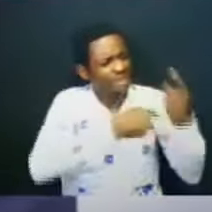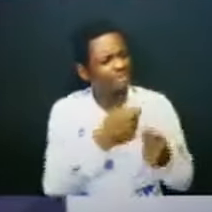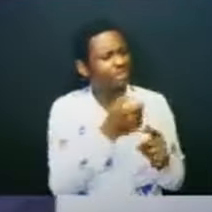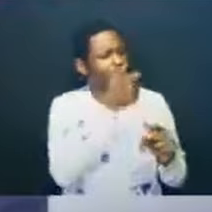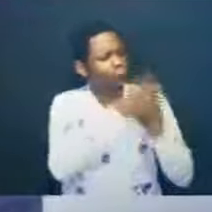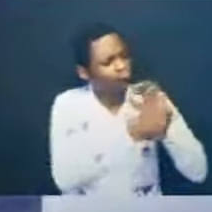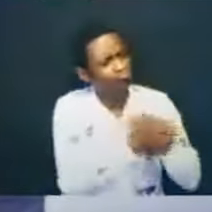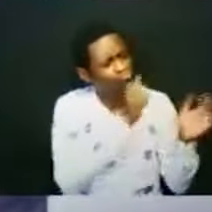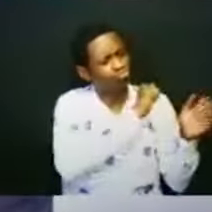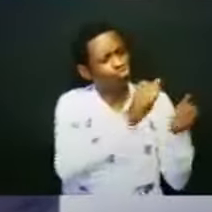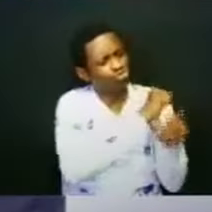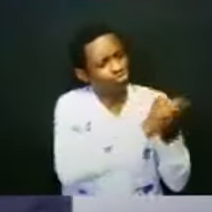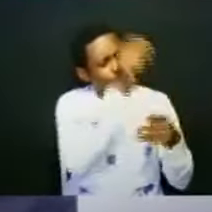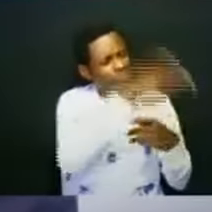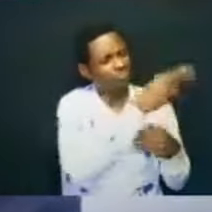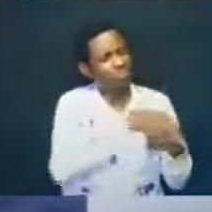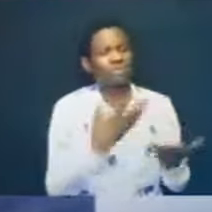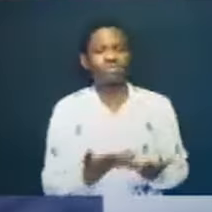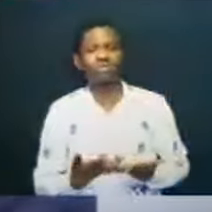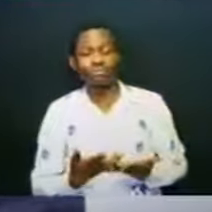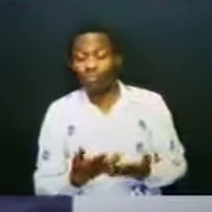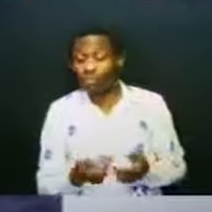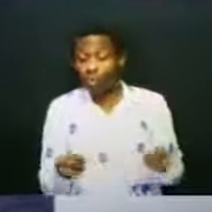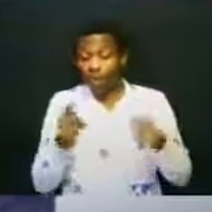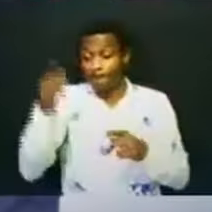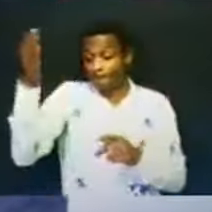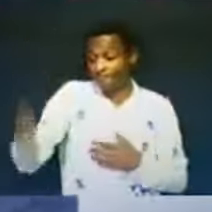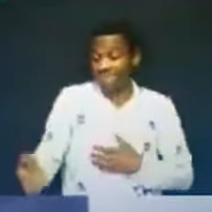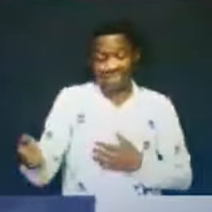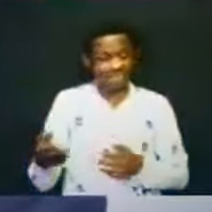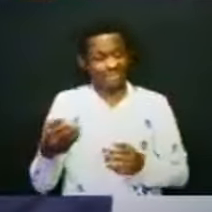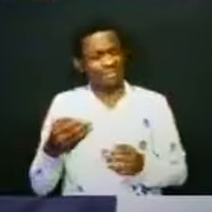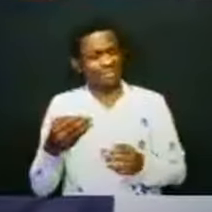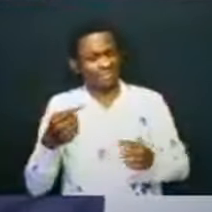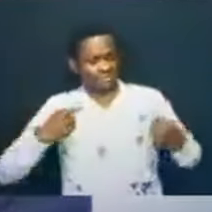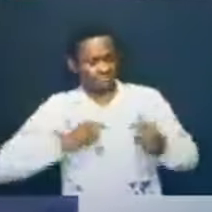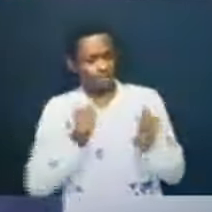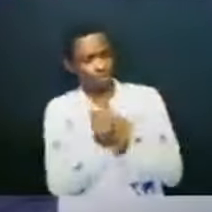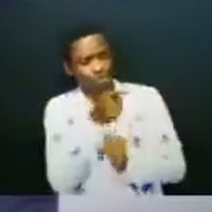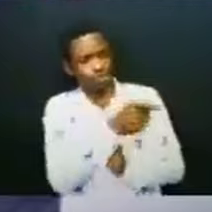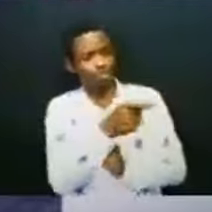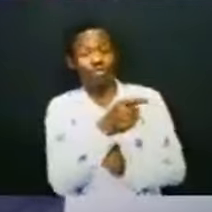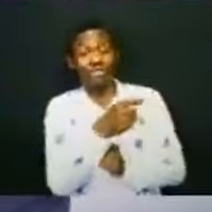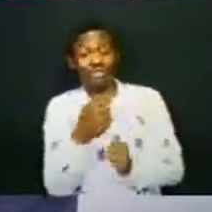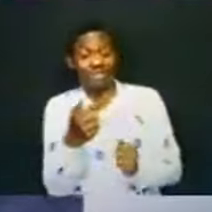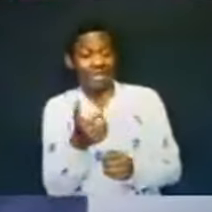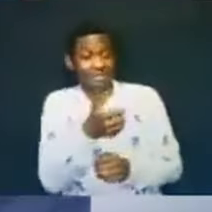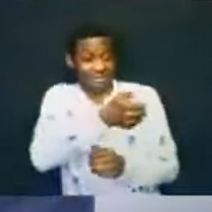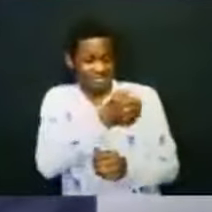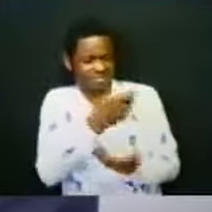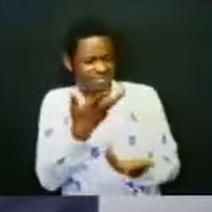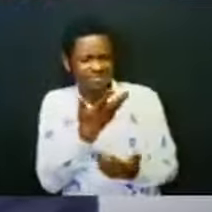bitter at you, and the fellow is insulting you, what he will say concerning you,